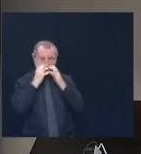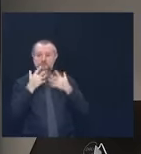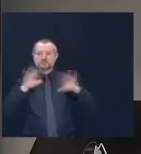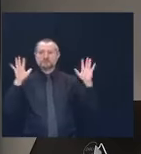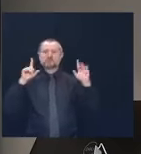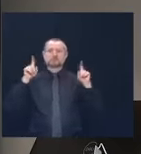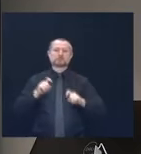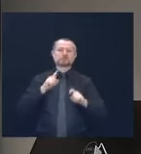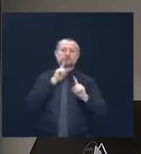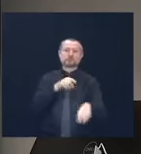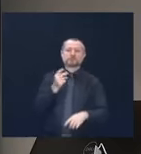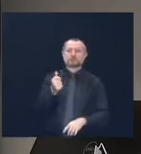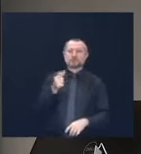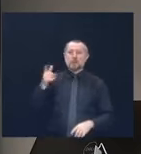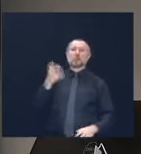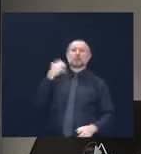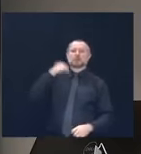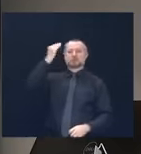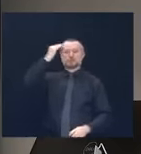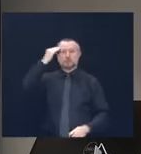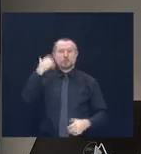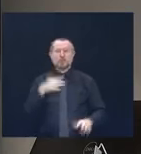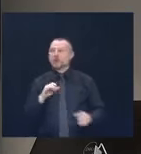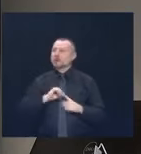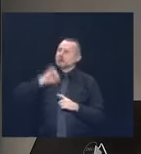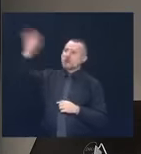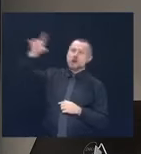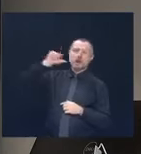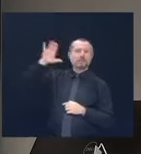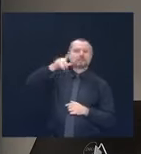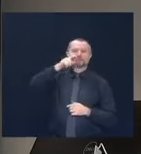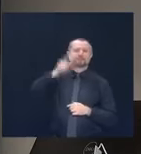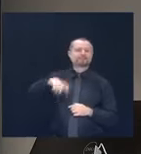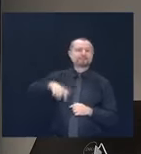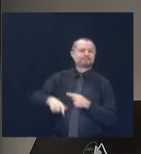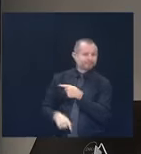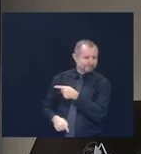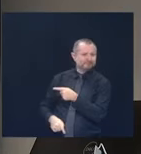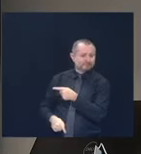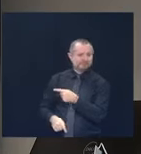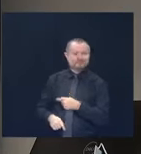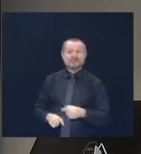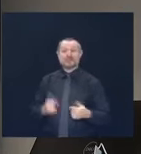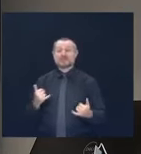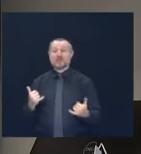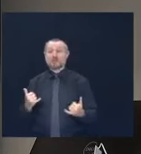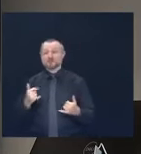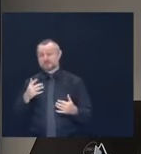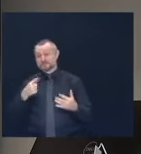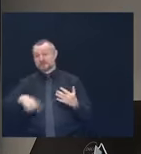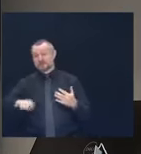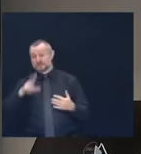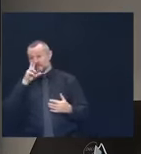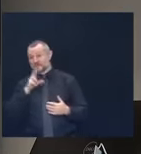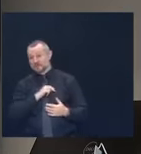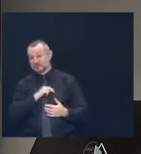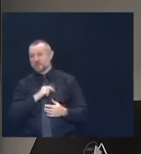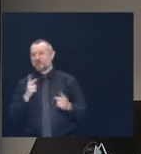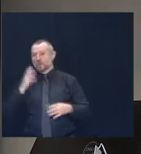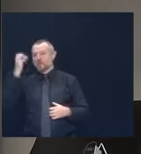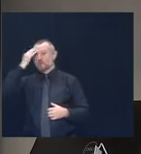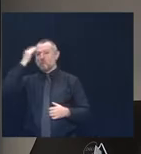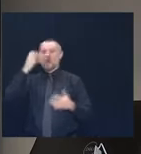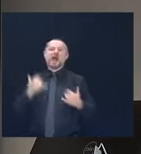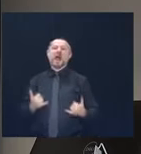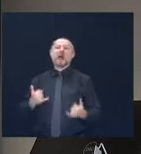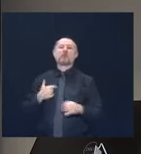antigen. It doesn't go out to the lab. So many people, especially with this Thanksgiving travel coming up, are seeking results that they can